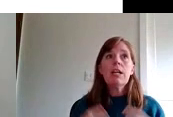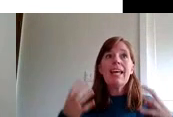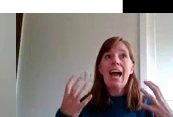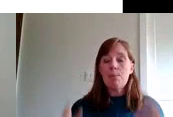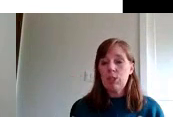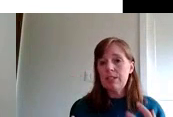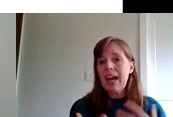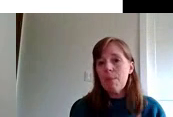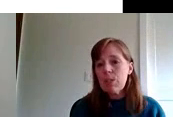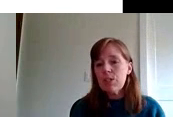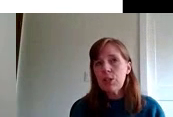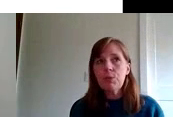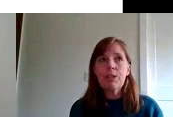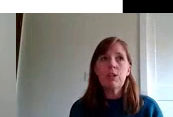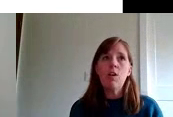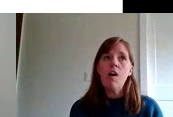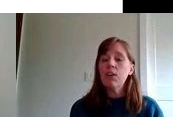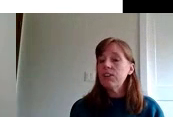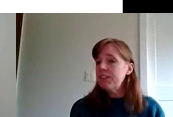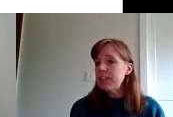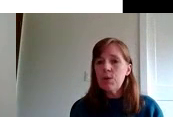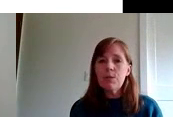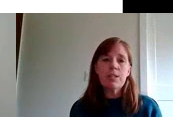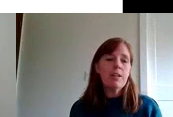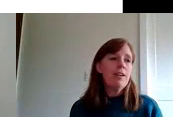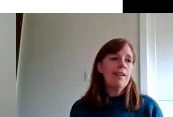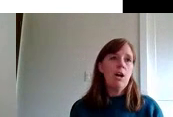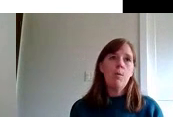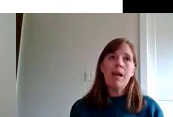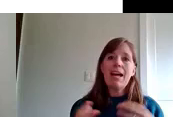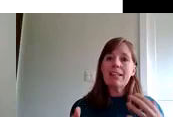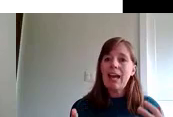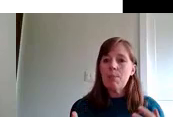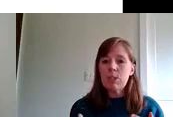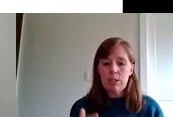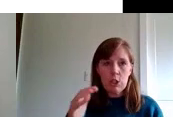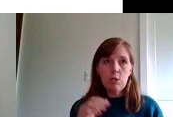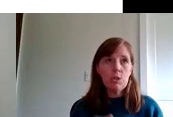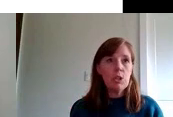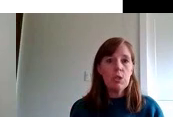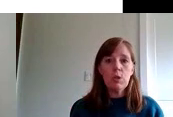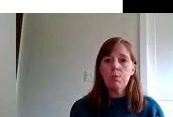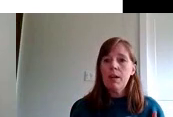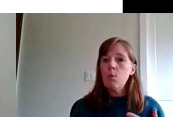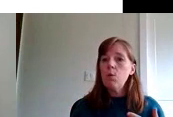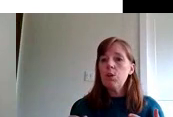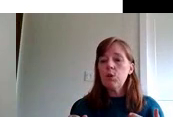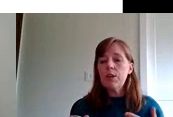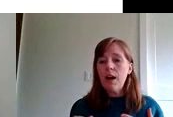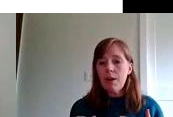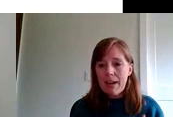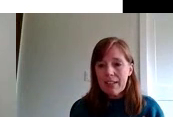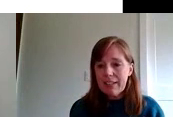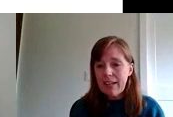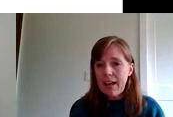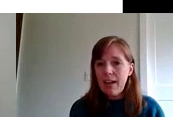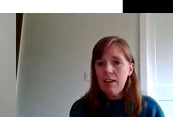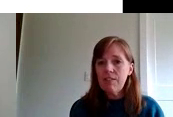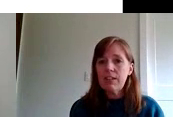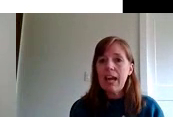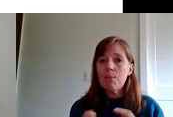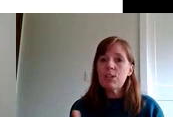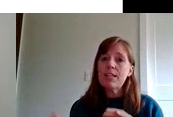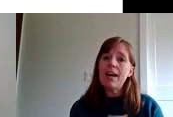students. Captions are critical. All your videos, add captions. YouTube, you can